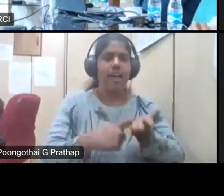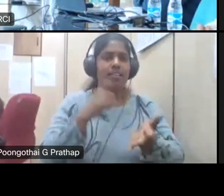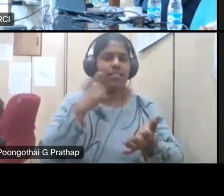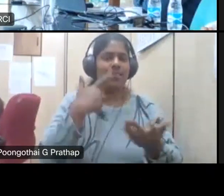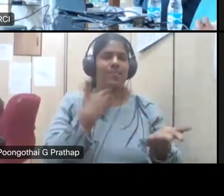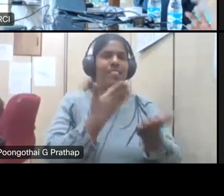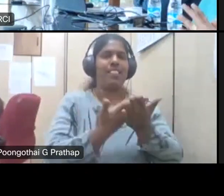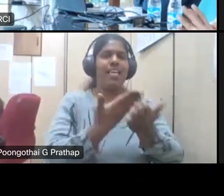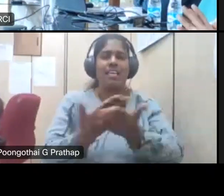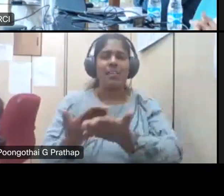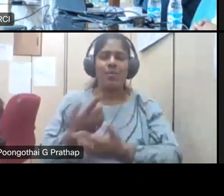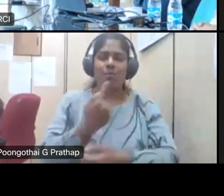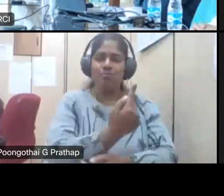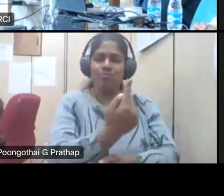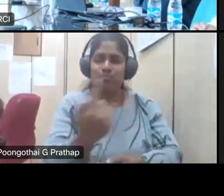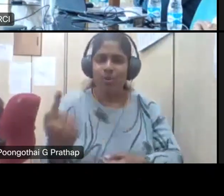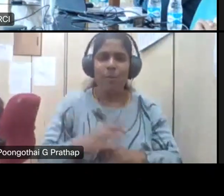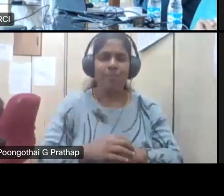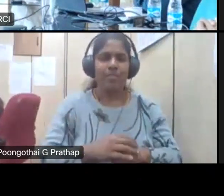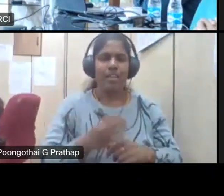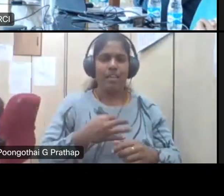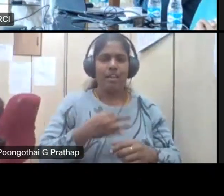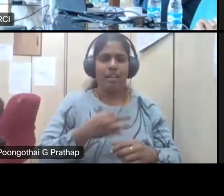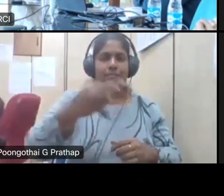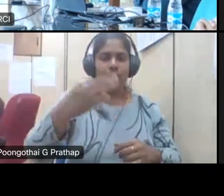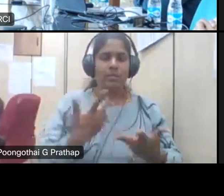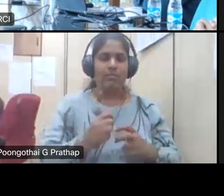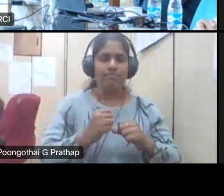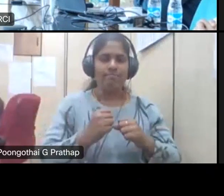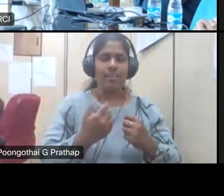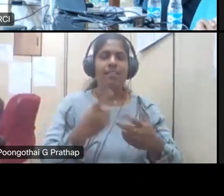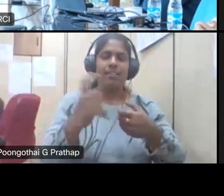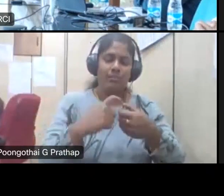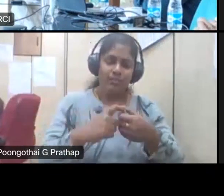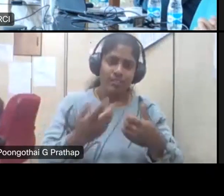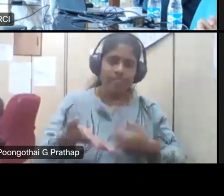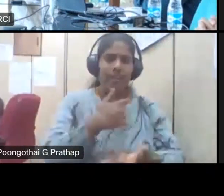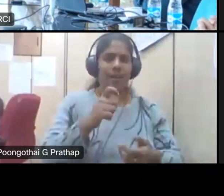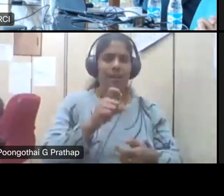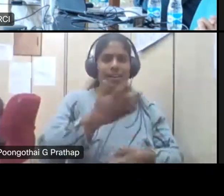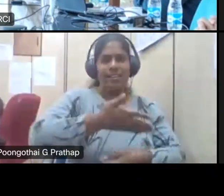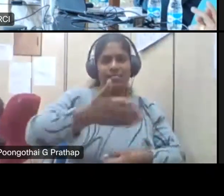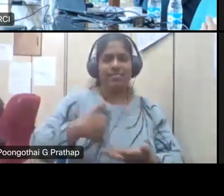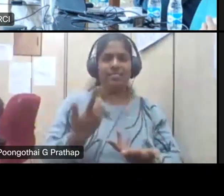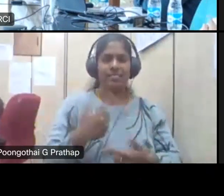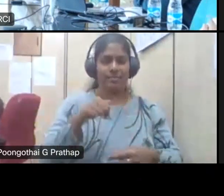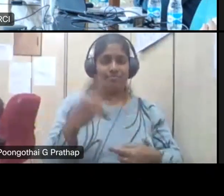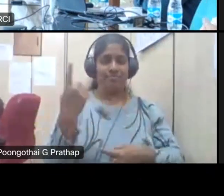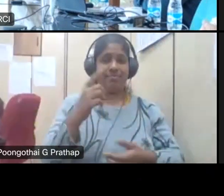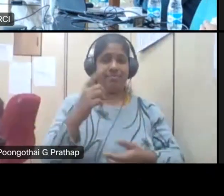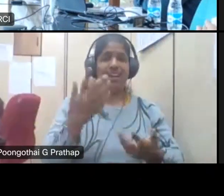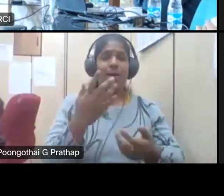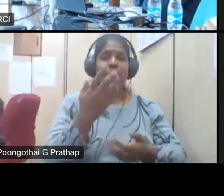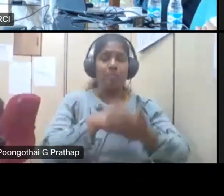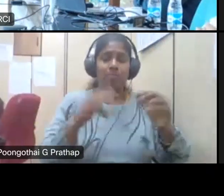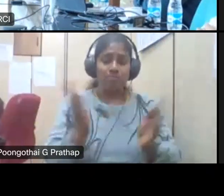And we are looking forward for a joint effort to take this cause further. And I wish all of you a very happy Down Syndrome Day today. Thank you very